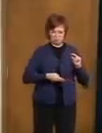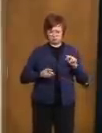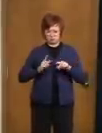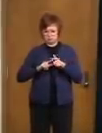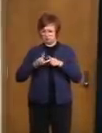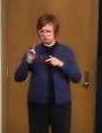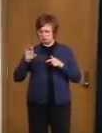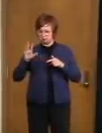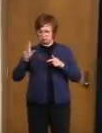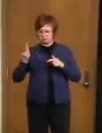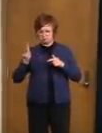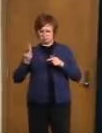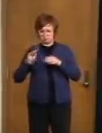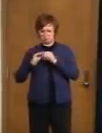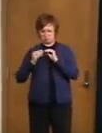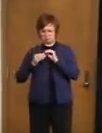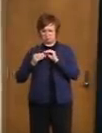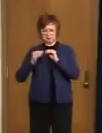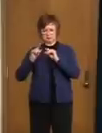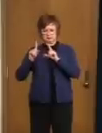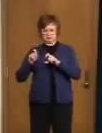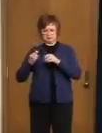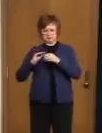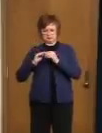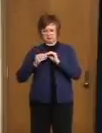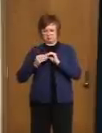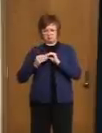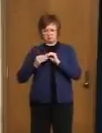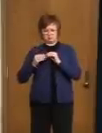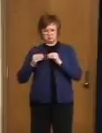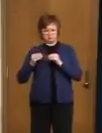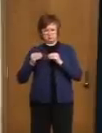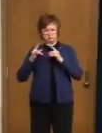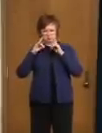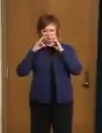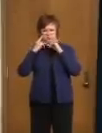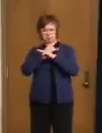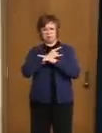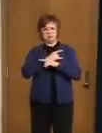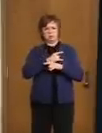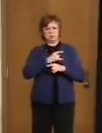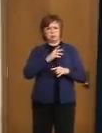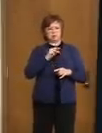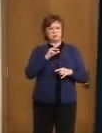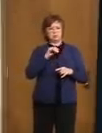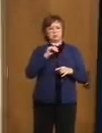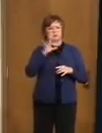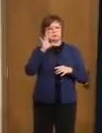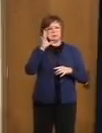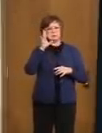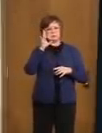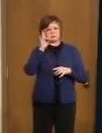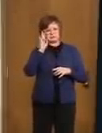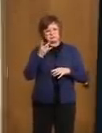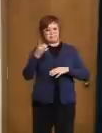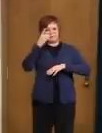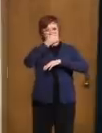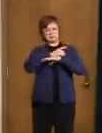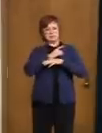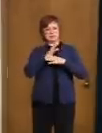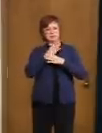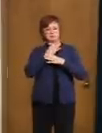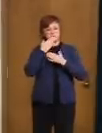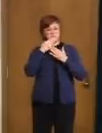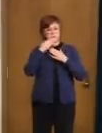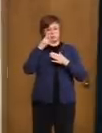testing numbers were simply low? No, that's a good question, and I should clarify. When I said December 31st, that was a 7-day average on December 31st and